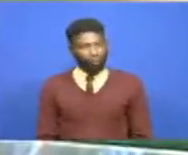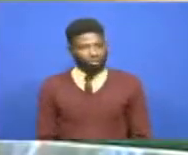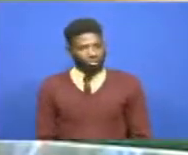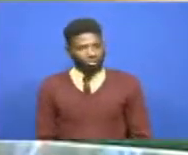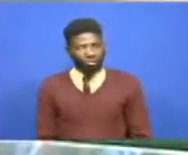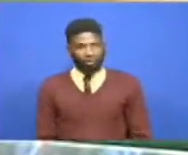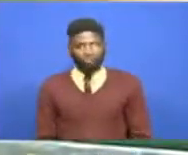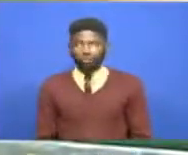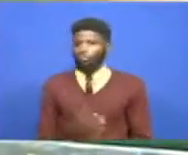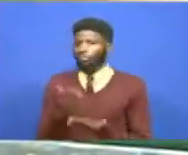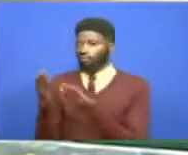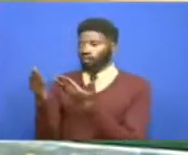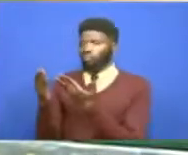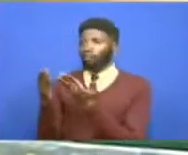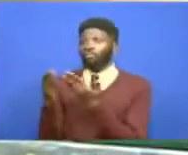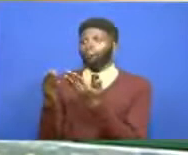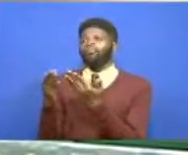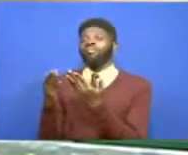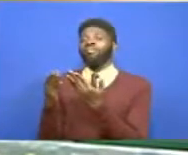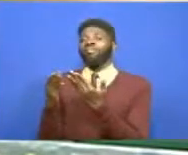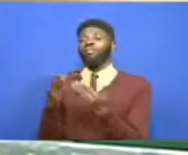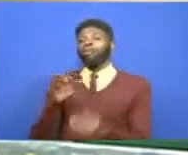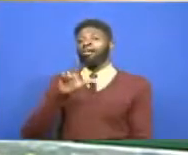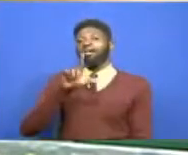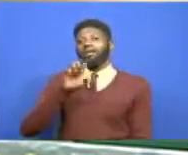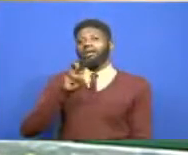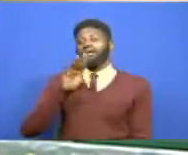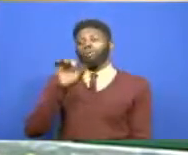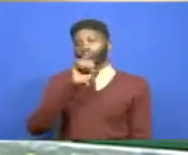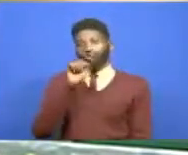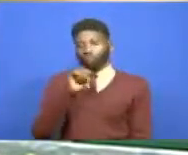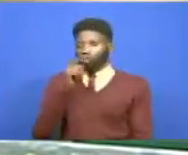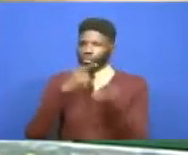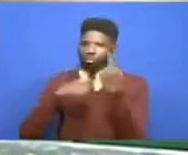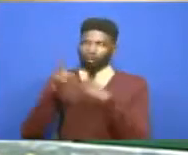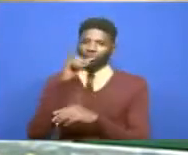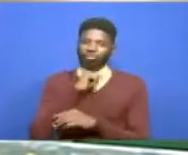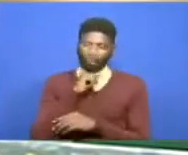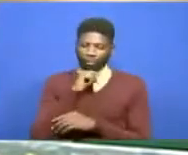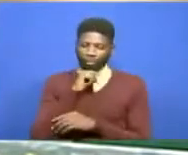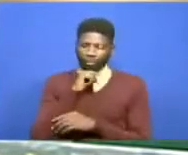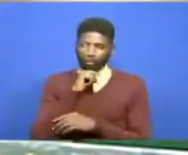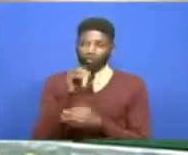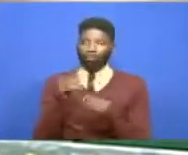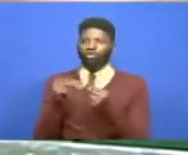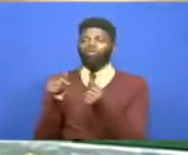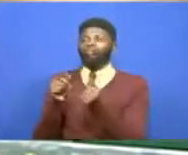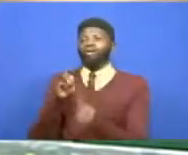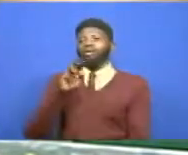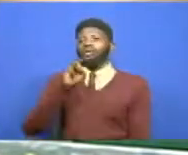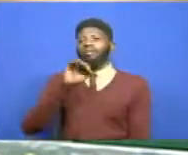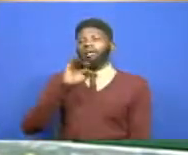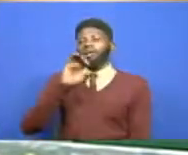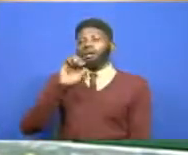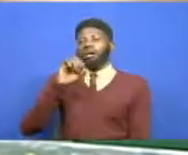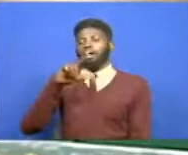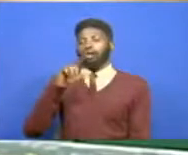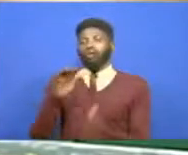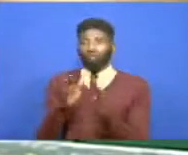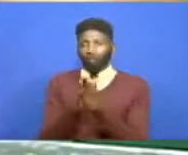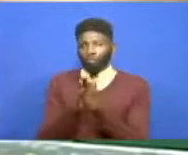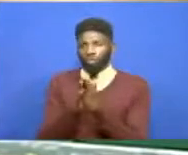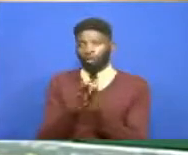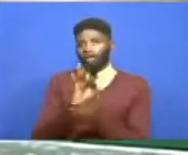Mercedes Lewis Hamilton has matched the career win record of Michael Schumacher's with his 91st F1 victory at